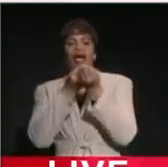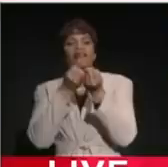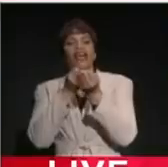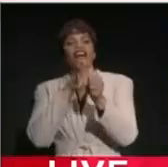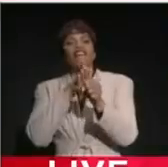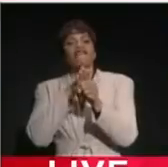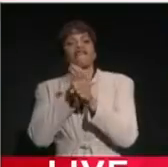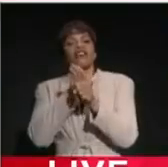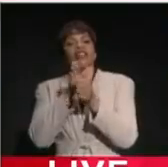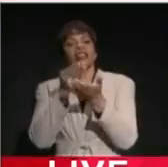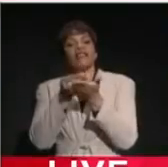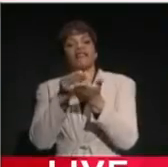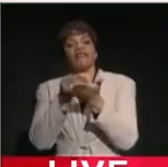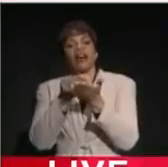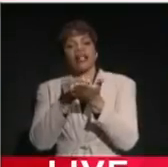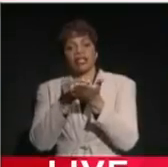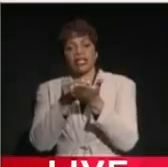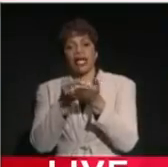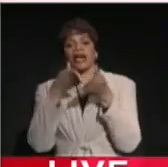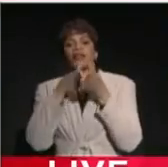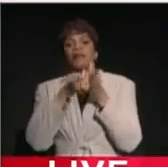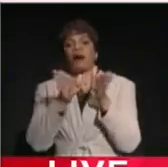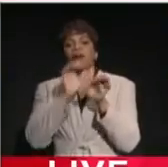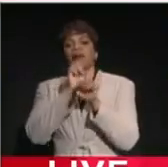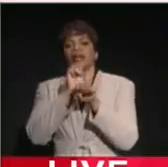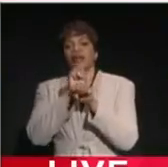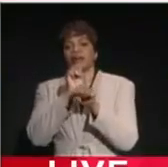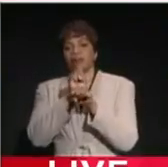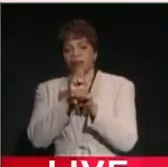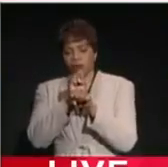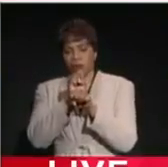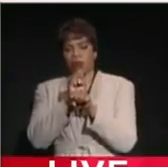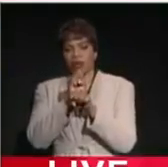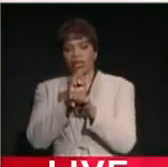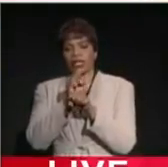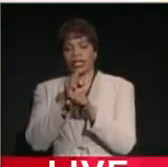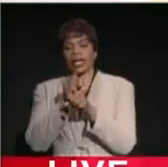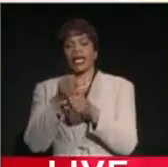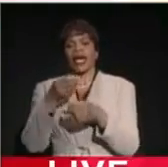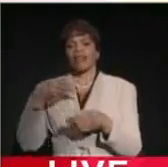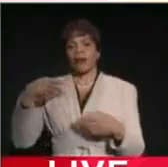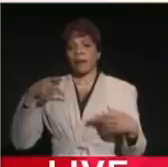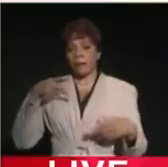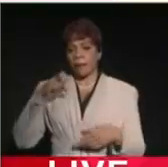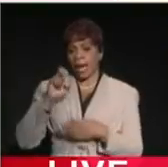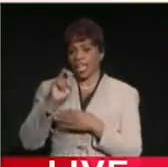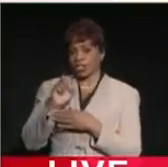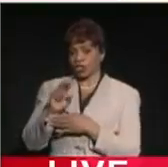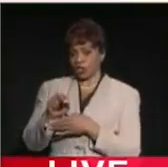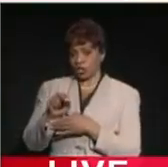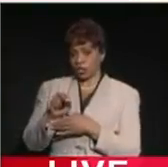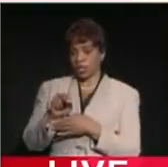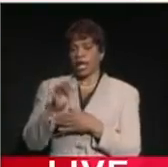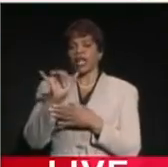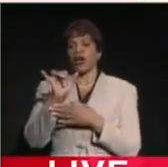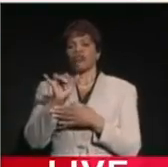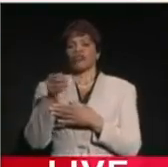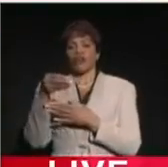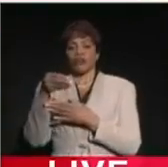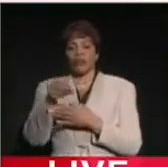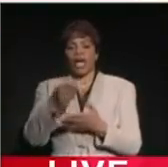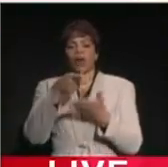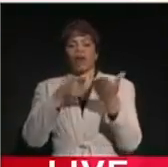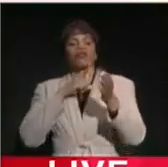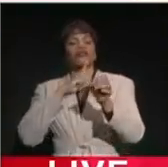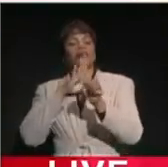the public employee pension system, which is currently severely underfunded. And obviously, we're obligated to pay what has already been committed.